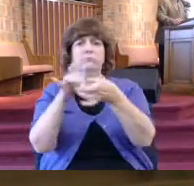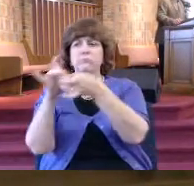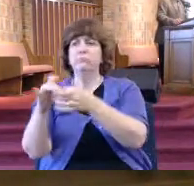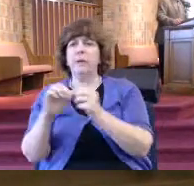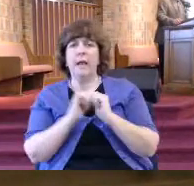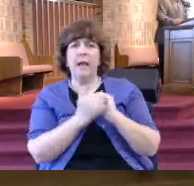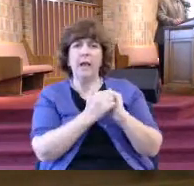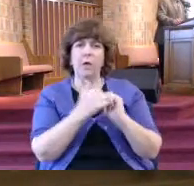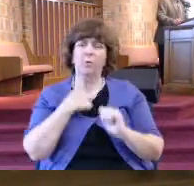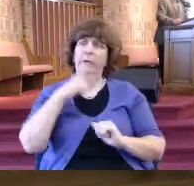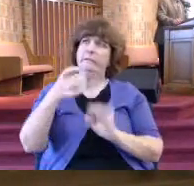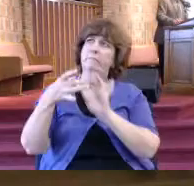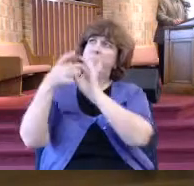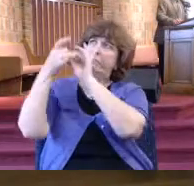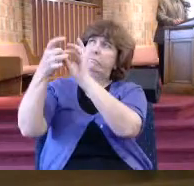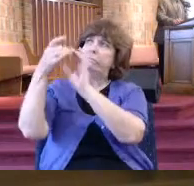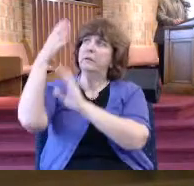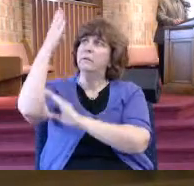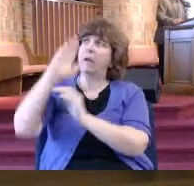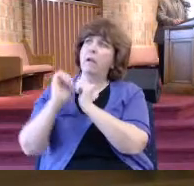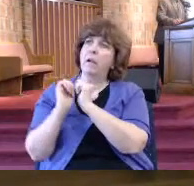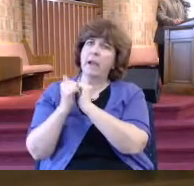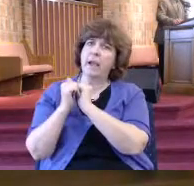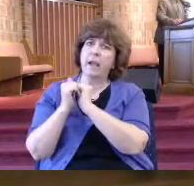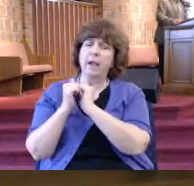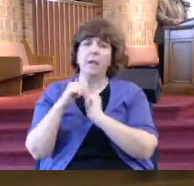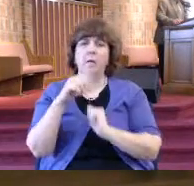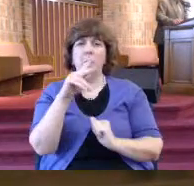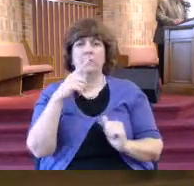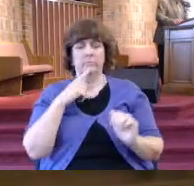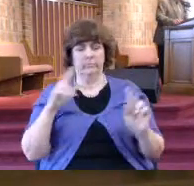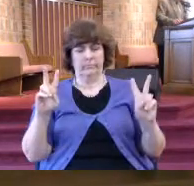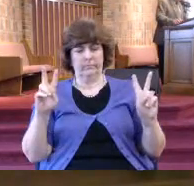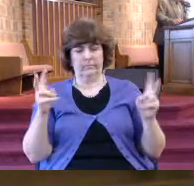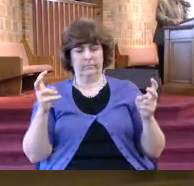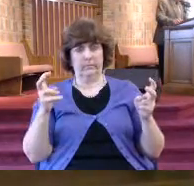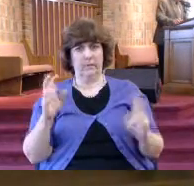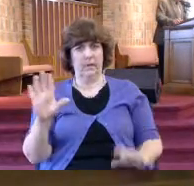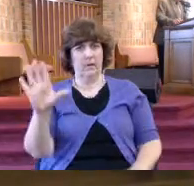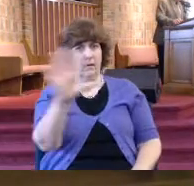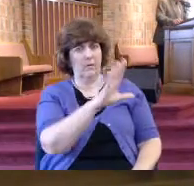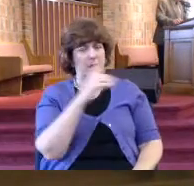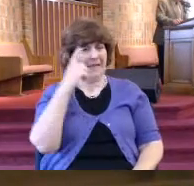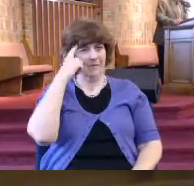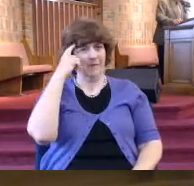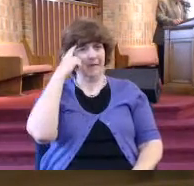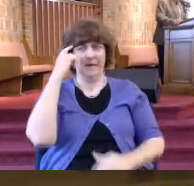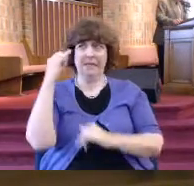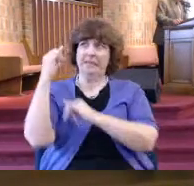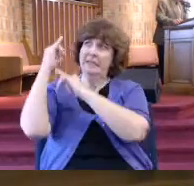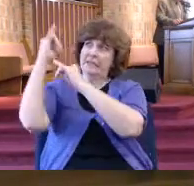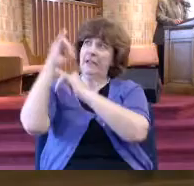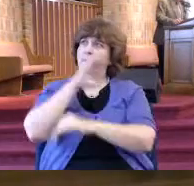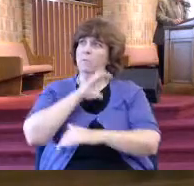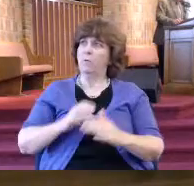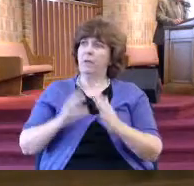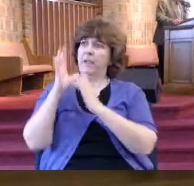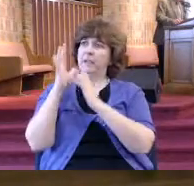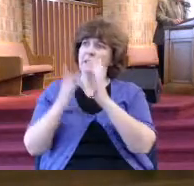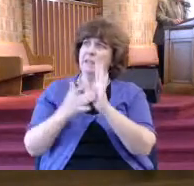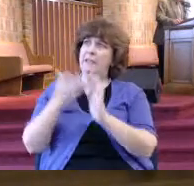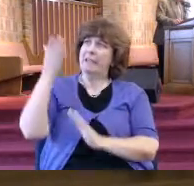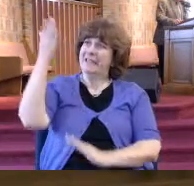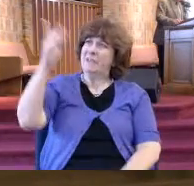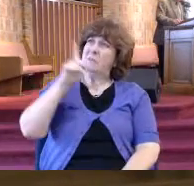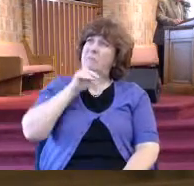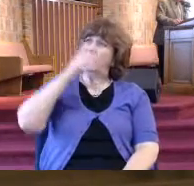God, Paul said, let this mind be in you, which was in Christ Jesus, who being in the form of God, did not consider it robbery